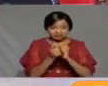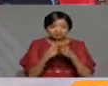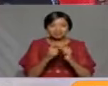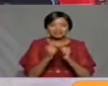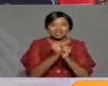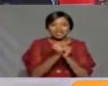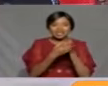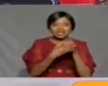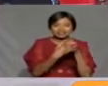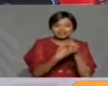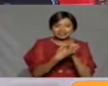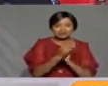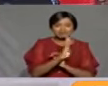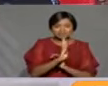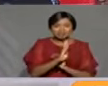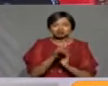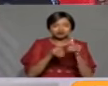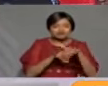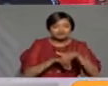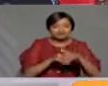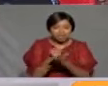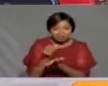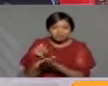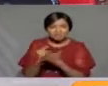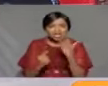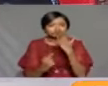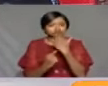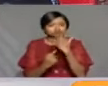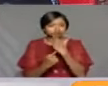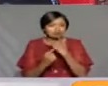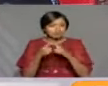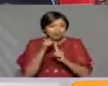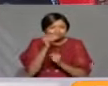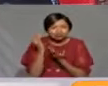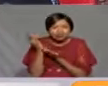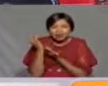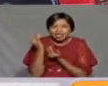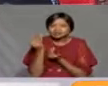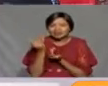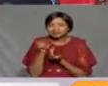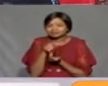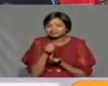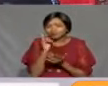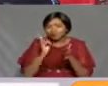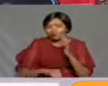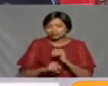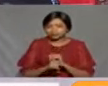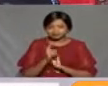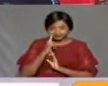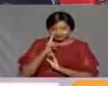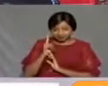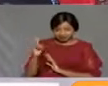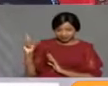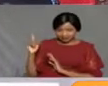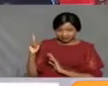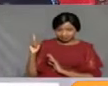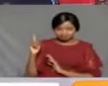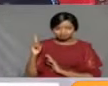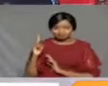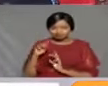billion exercise will be conducted using digital gadgets. But what should you expect? In this year's exercise, Dorcas Wangira spent the